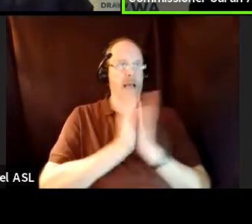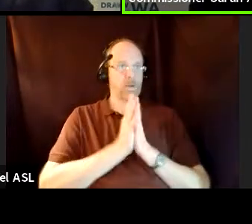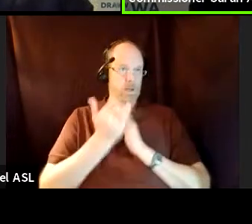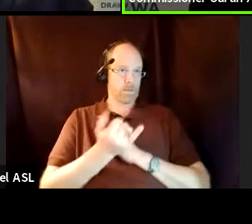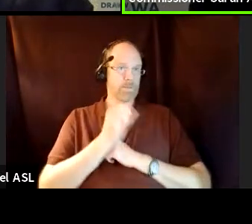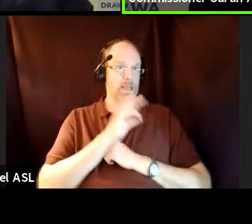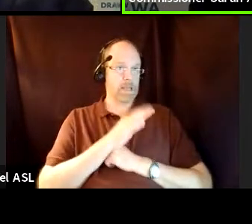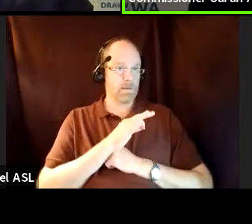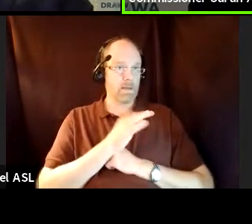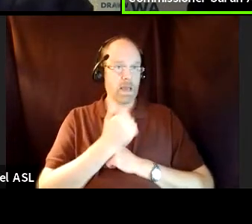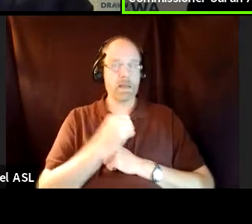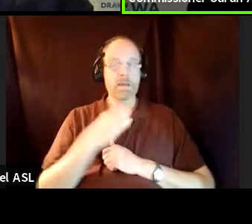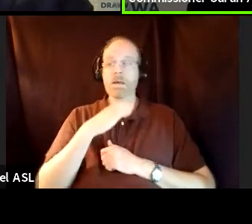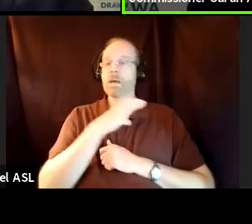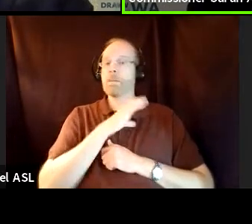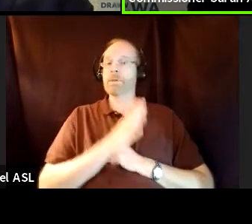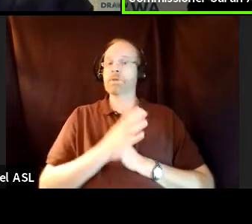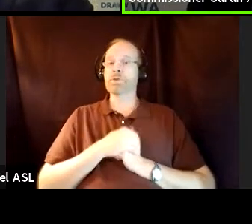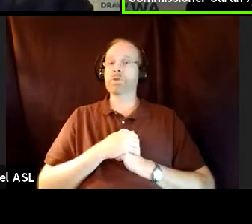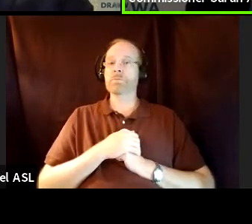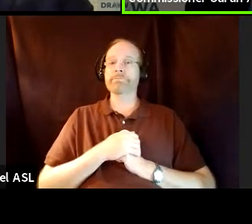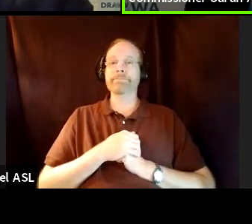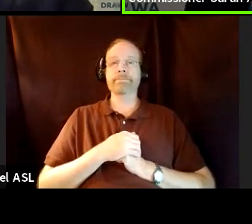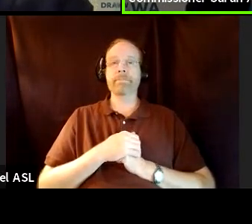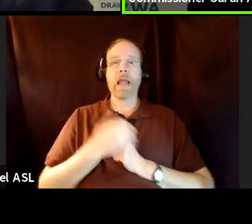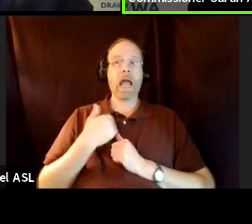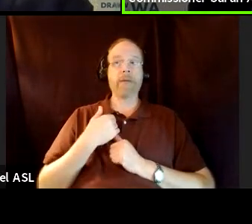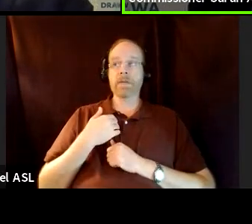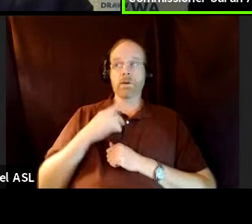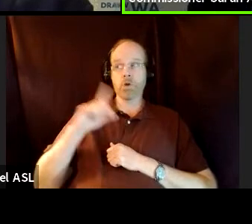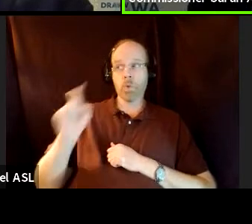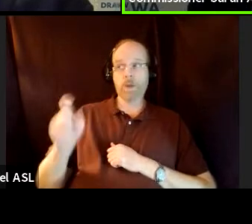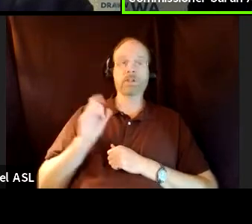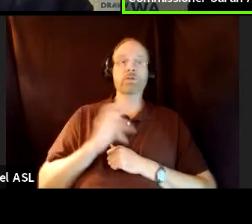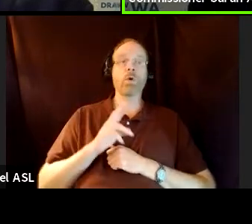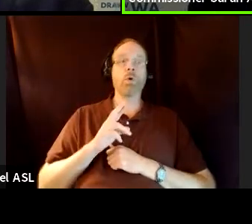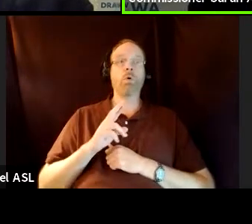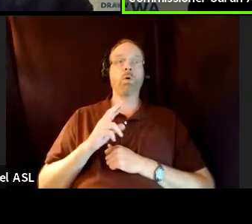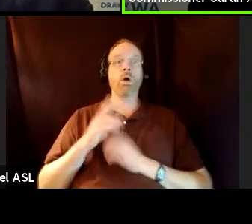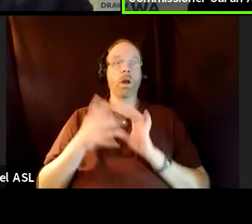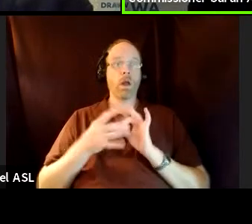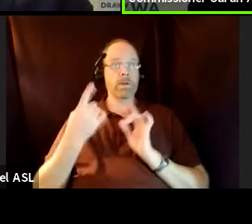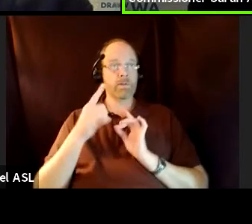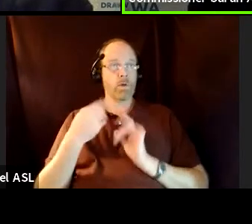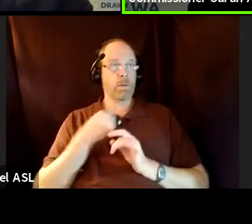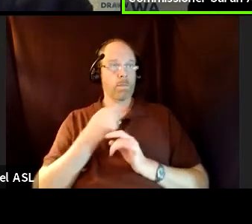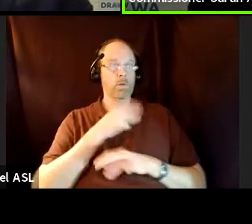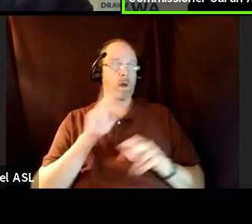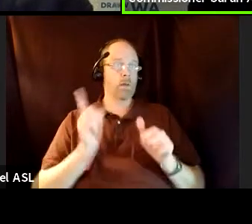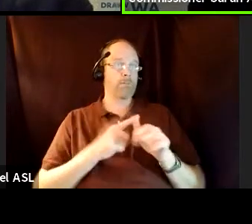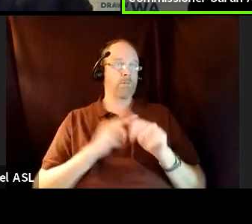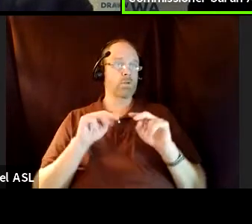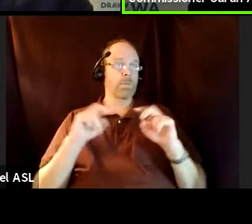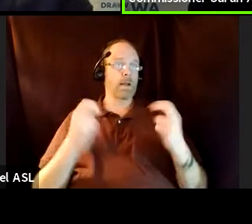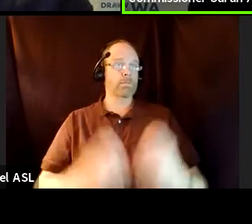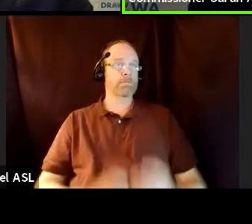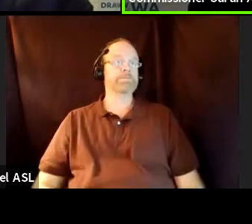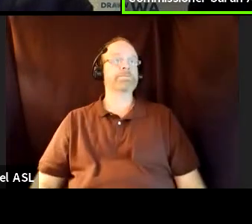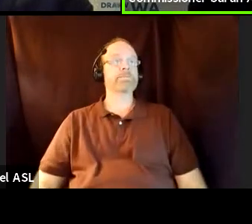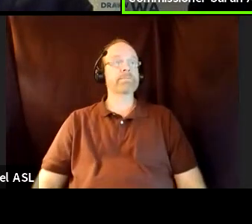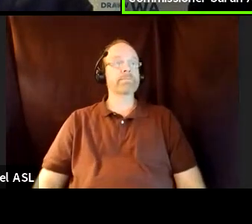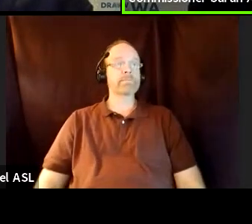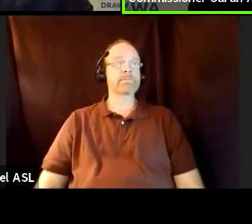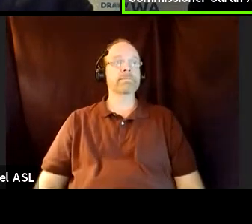if the commissioners have questions or comments for the members on this first panel.